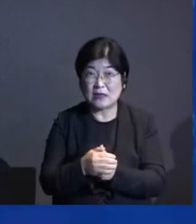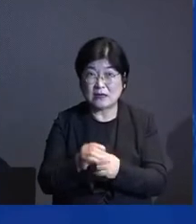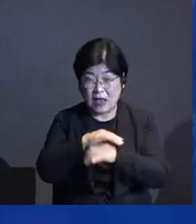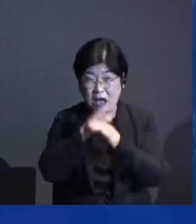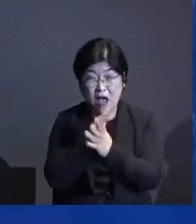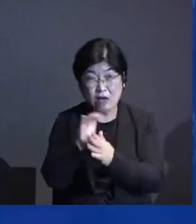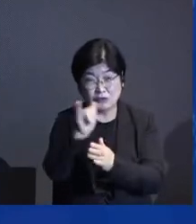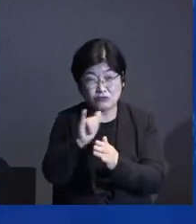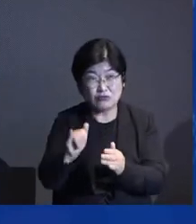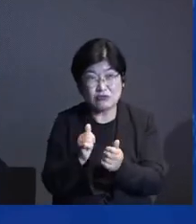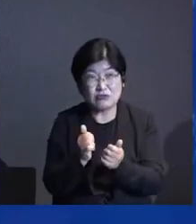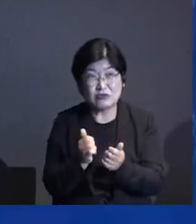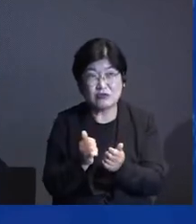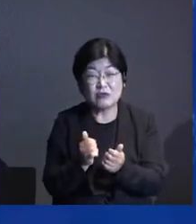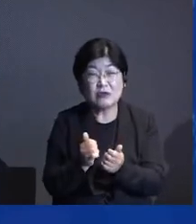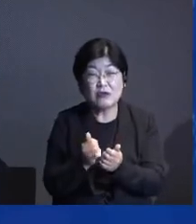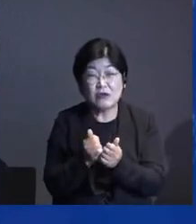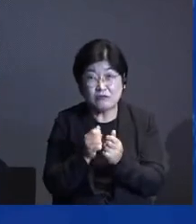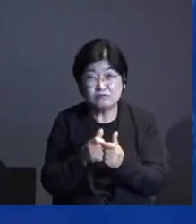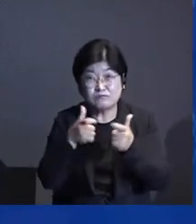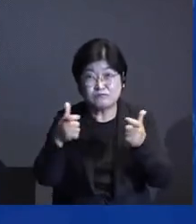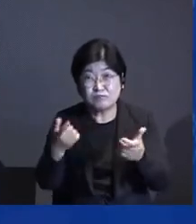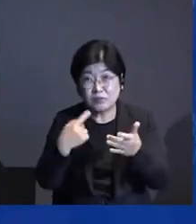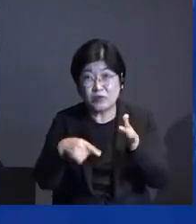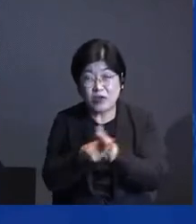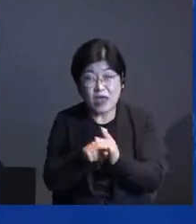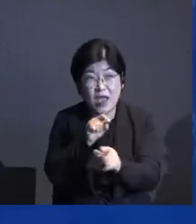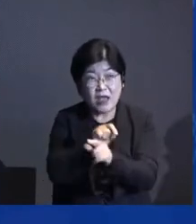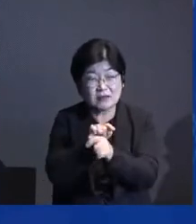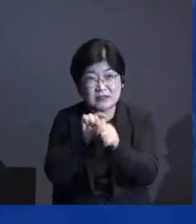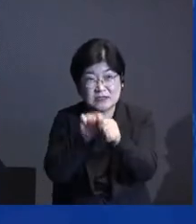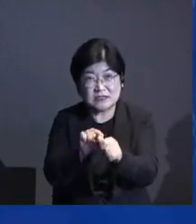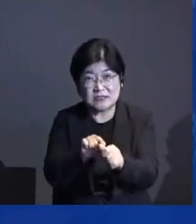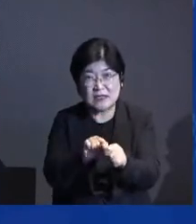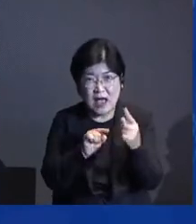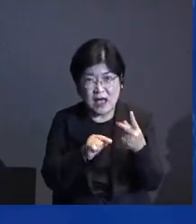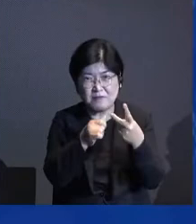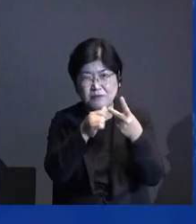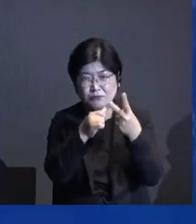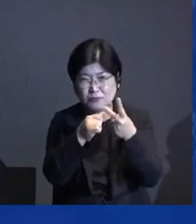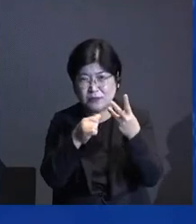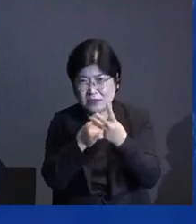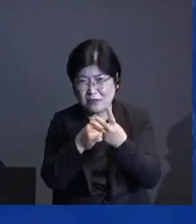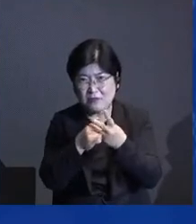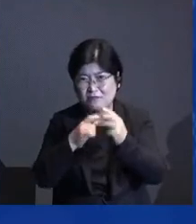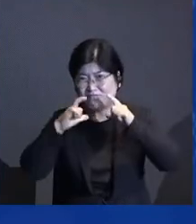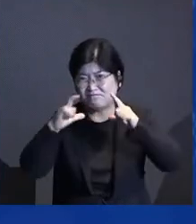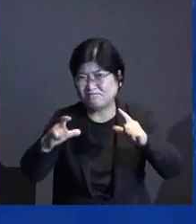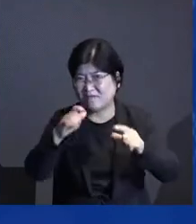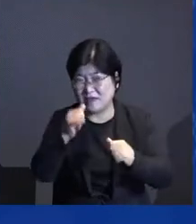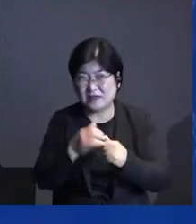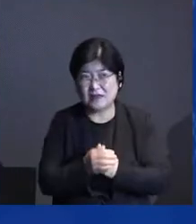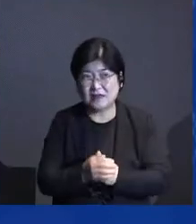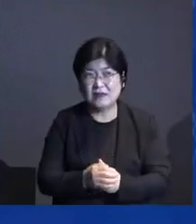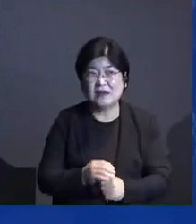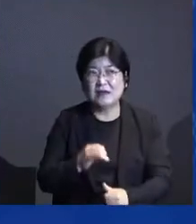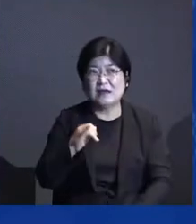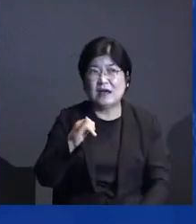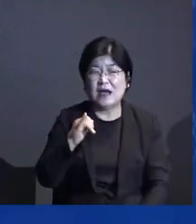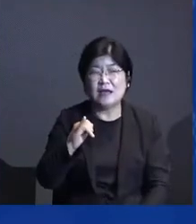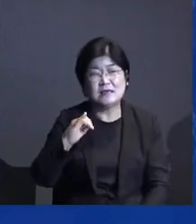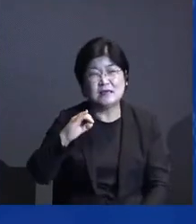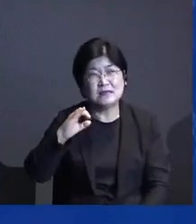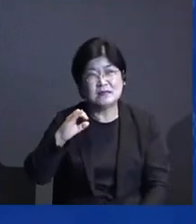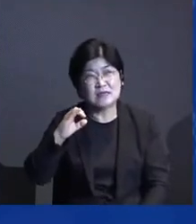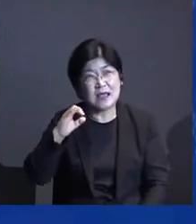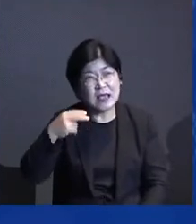nationwide, including integration of ISHC into national action plan. So now I'd like to